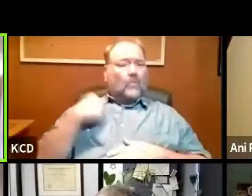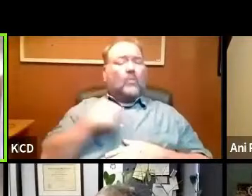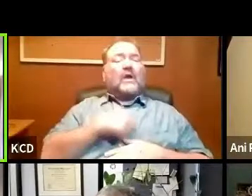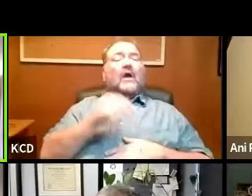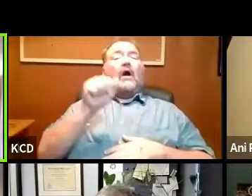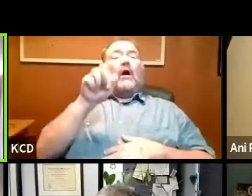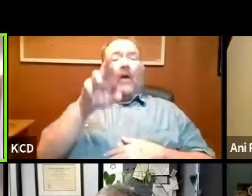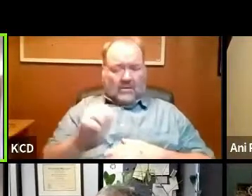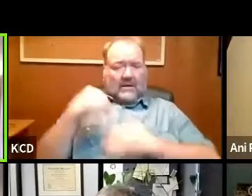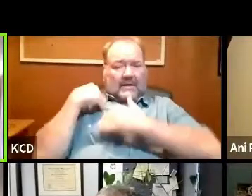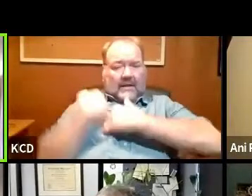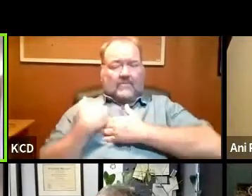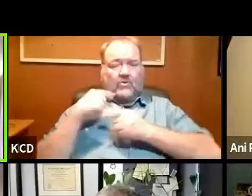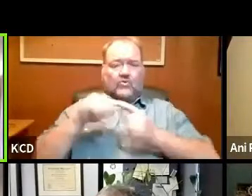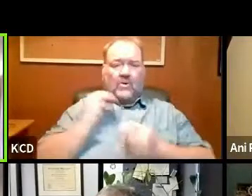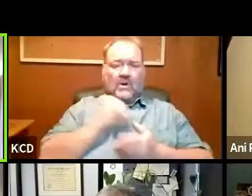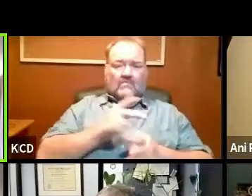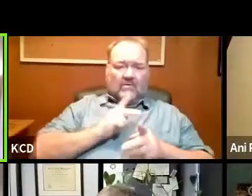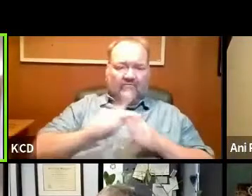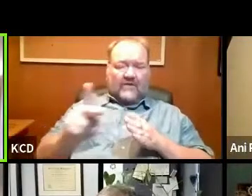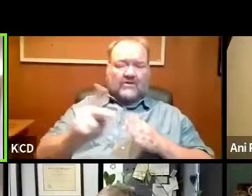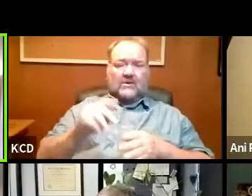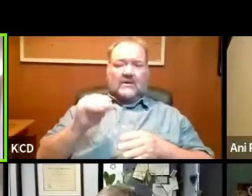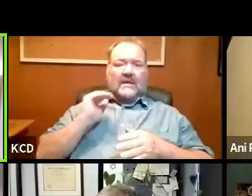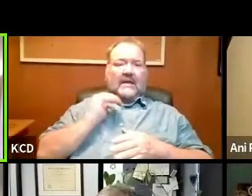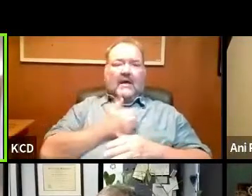are accountable to our professions, to our